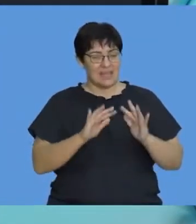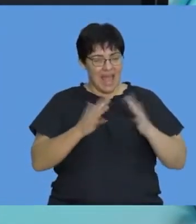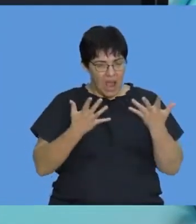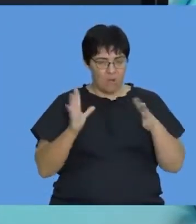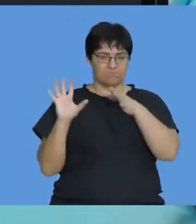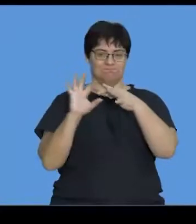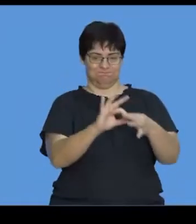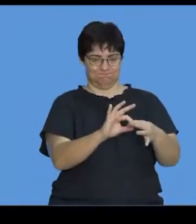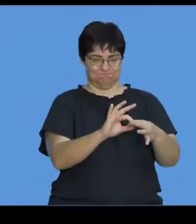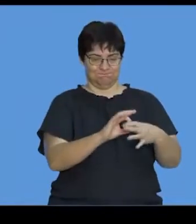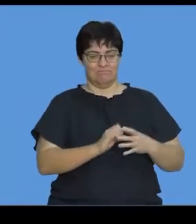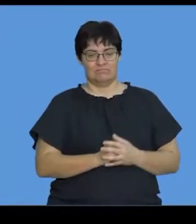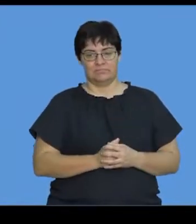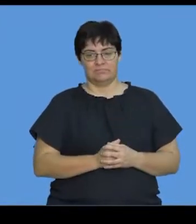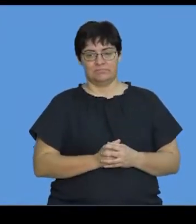go together,